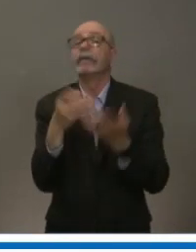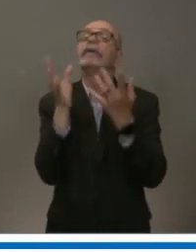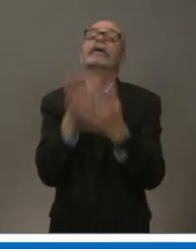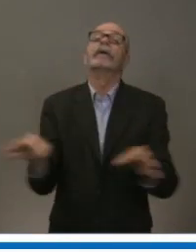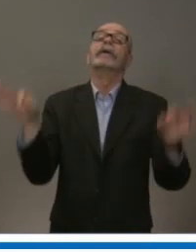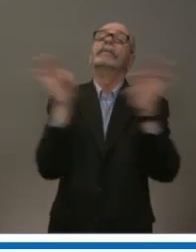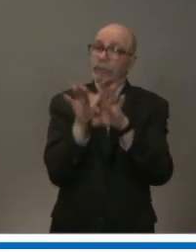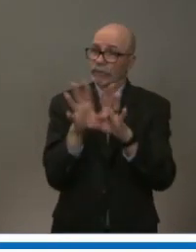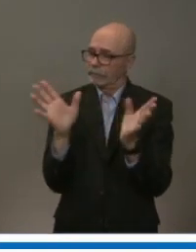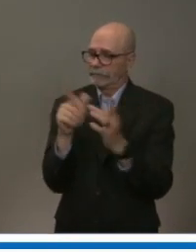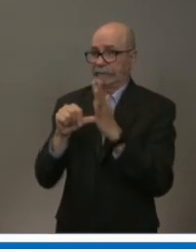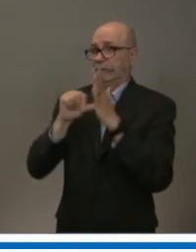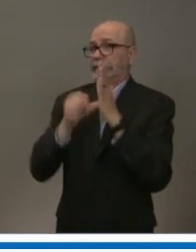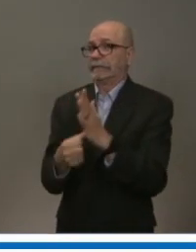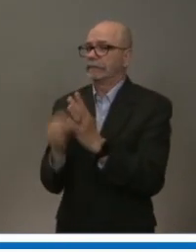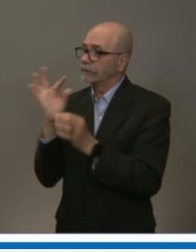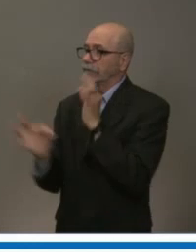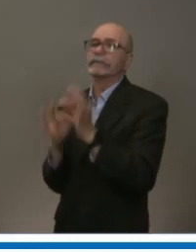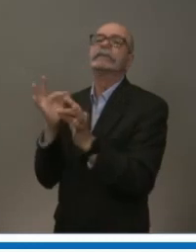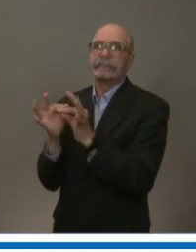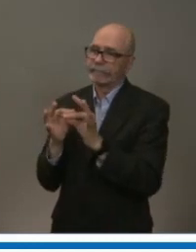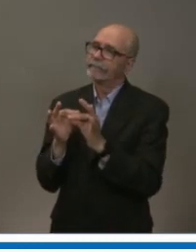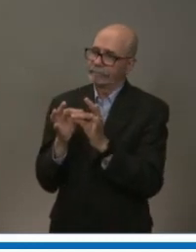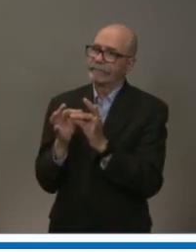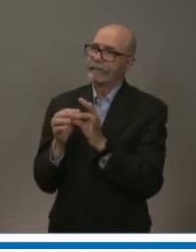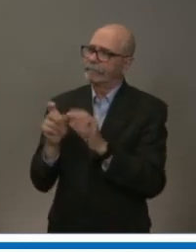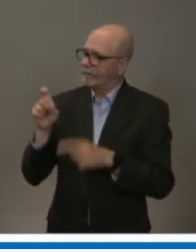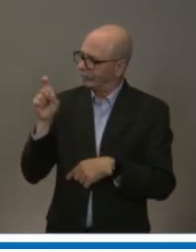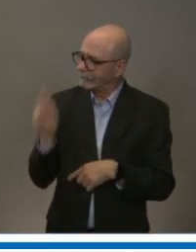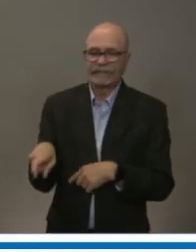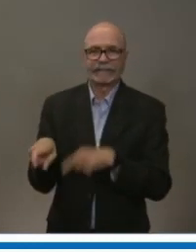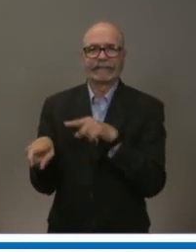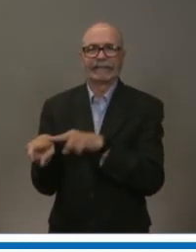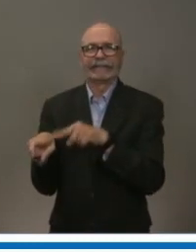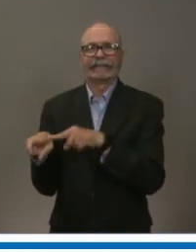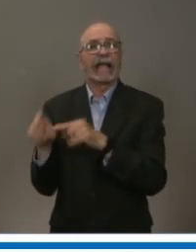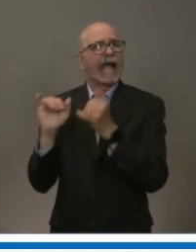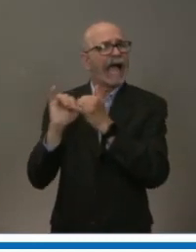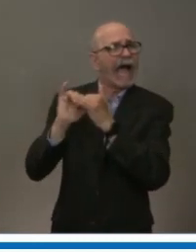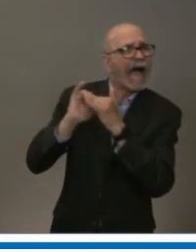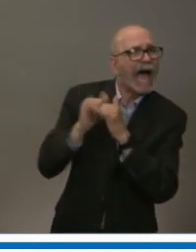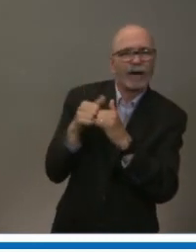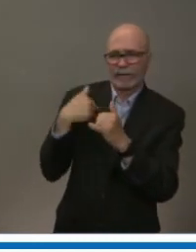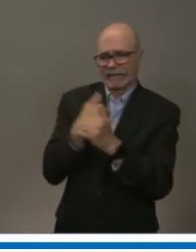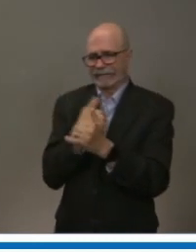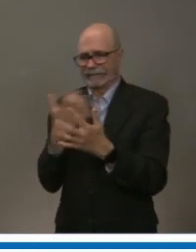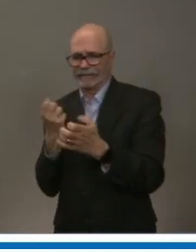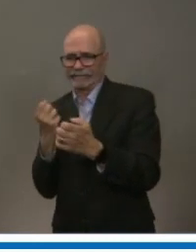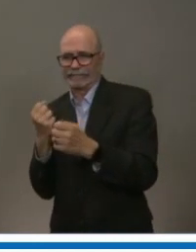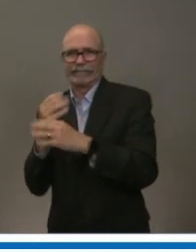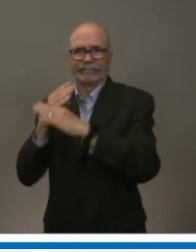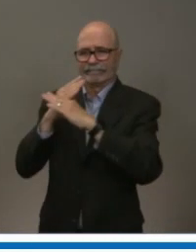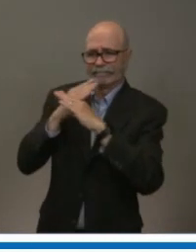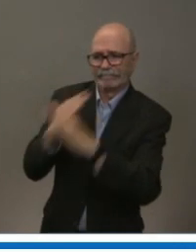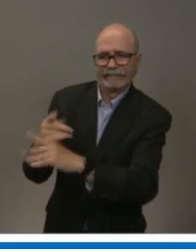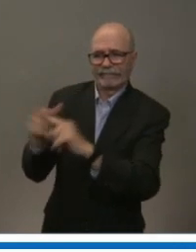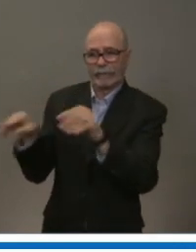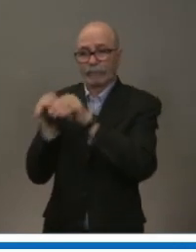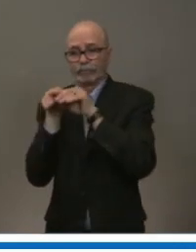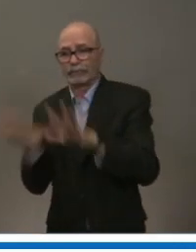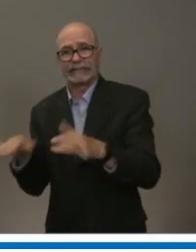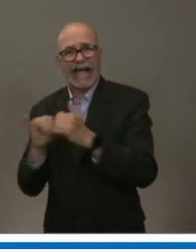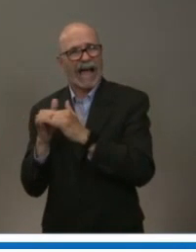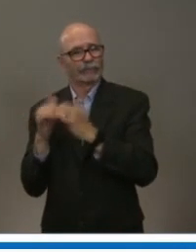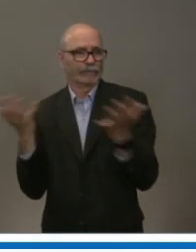as necessary because it's critical to our strategy of being able to minimize the spread of this disease. Go ahead, John,